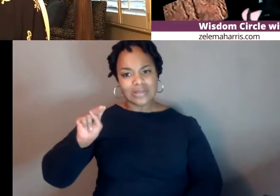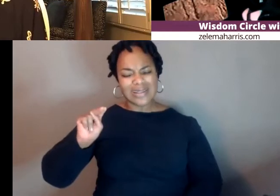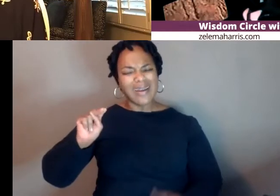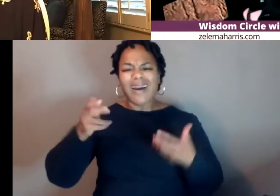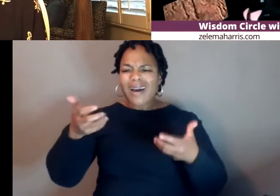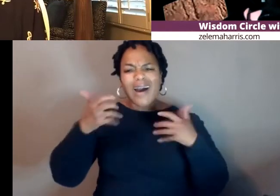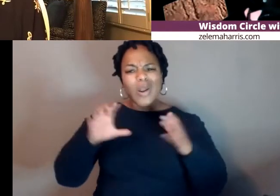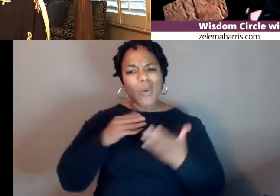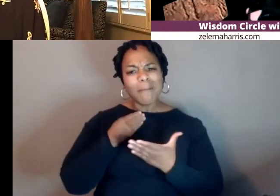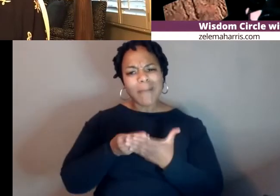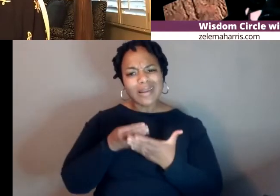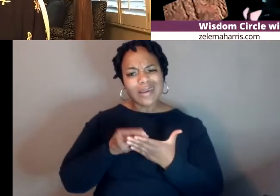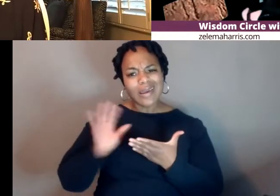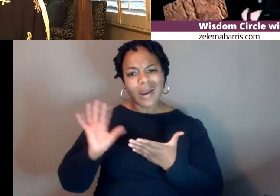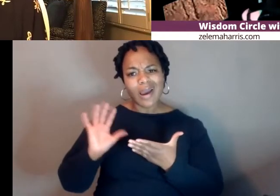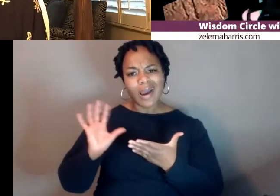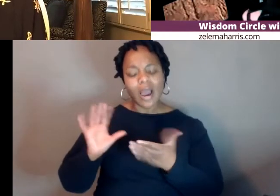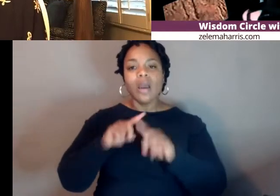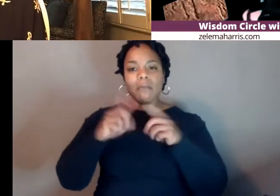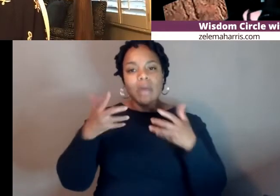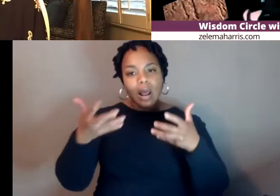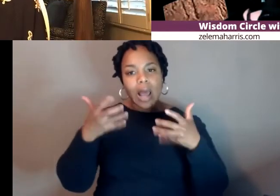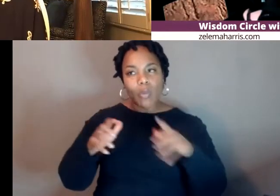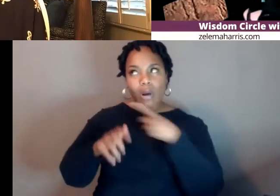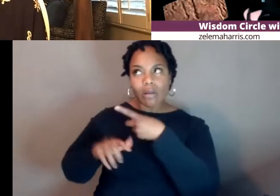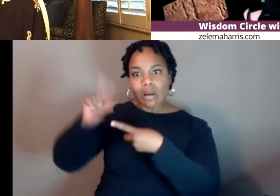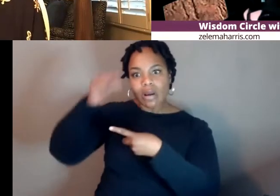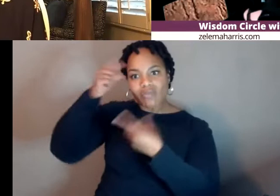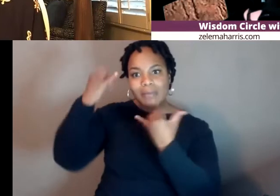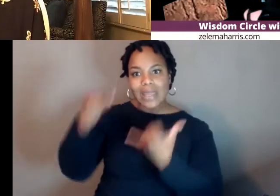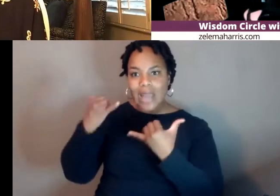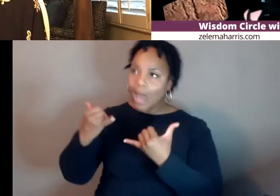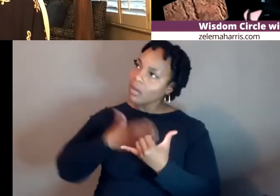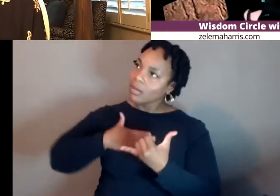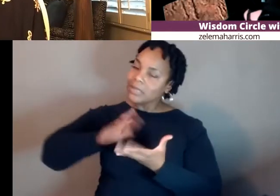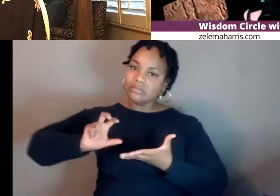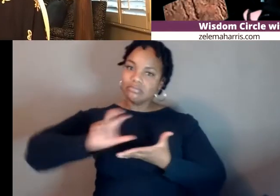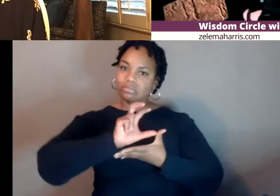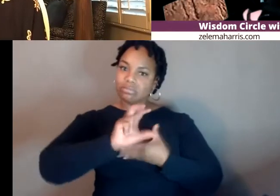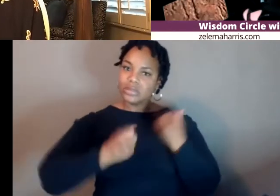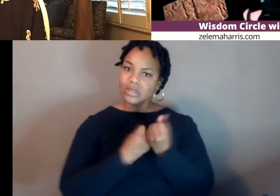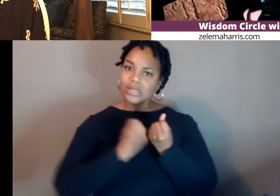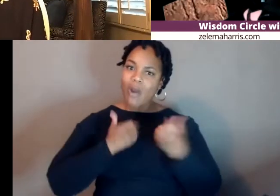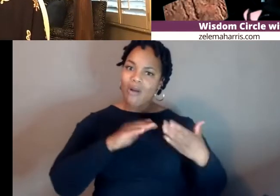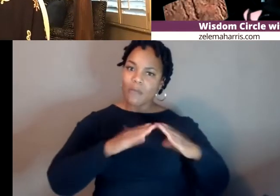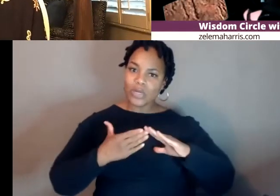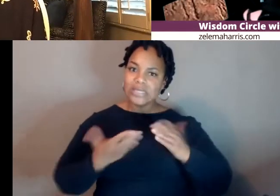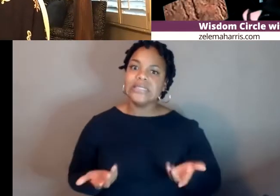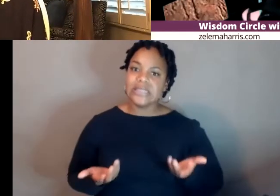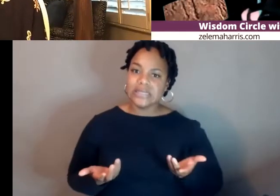government to invest in our communities, because what we see are